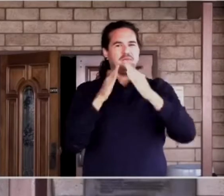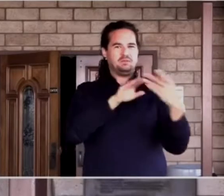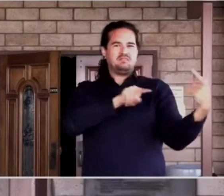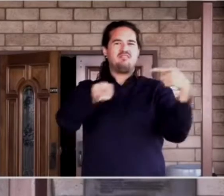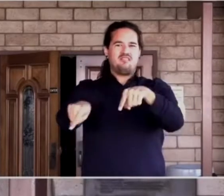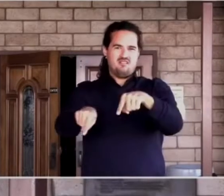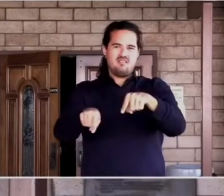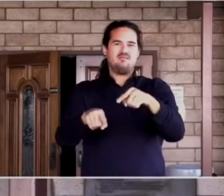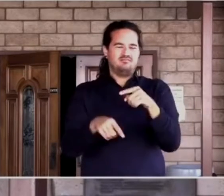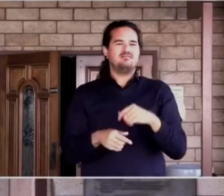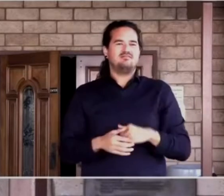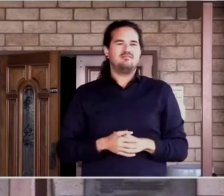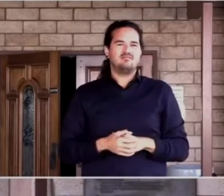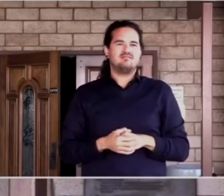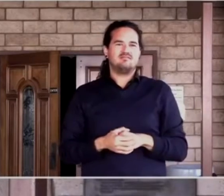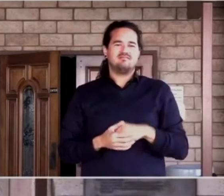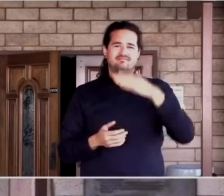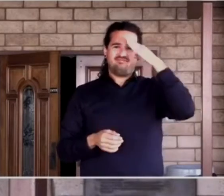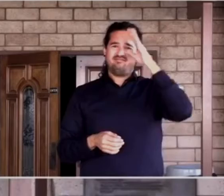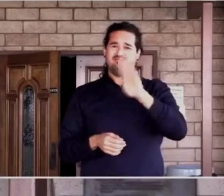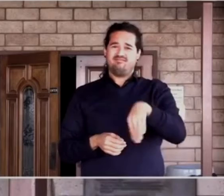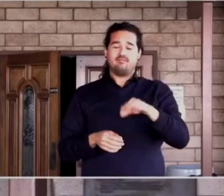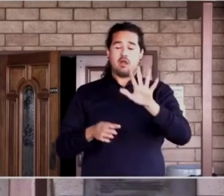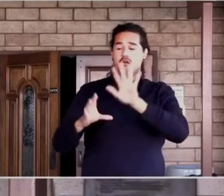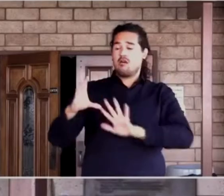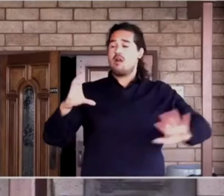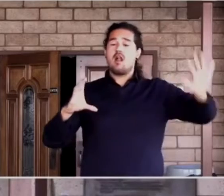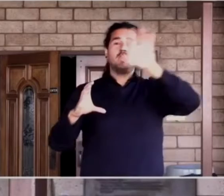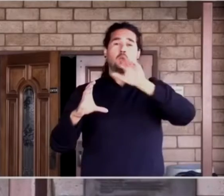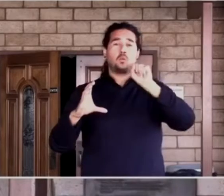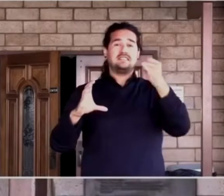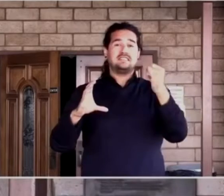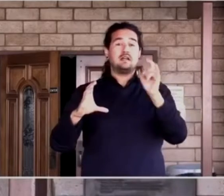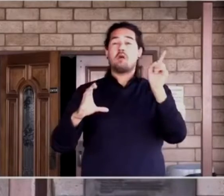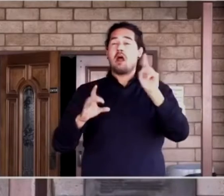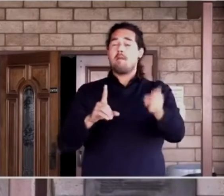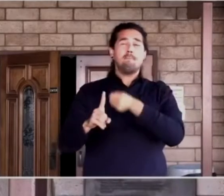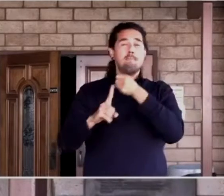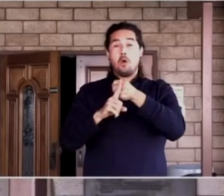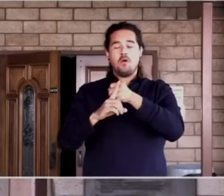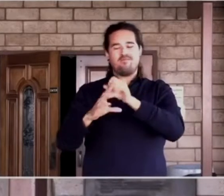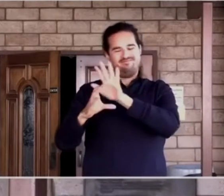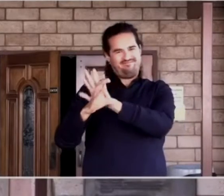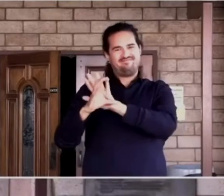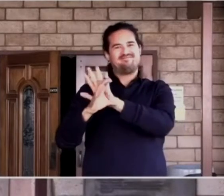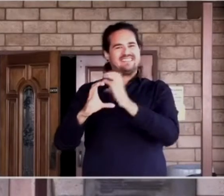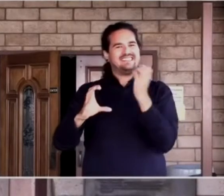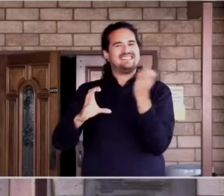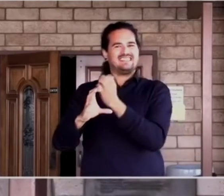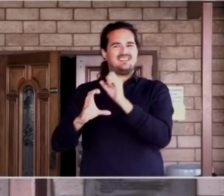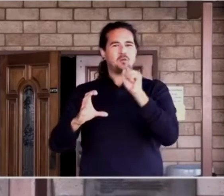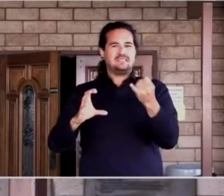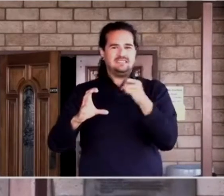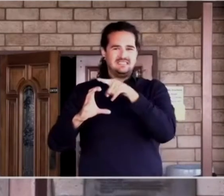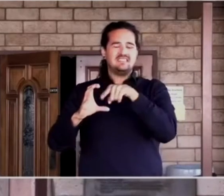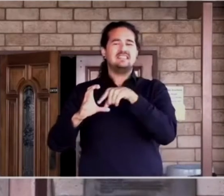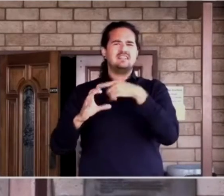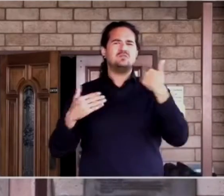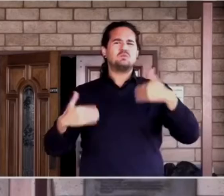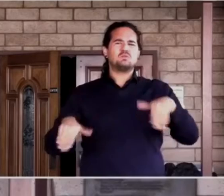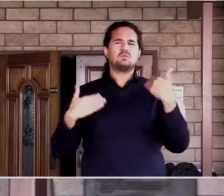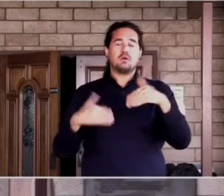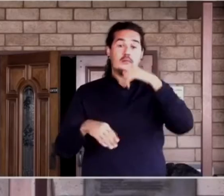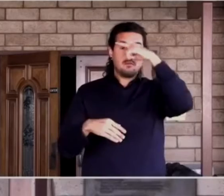by COVID-19. We also know that the African American, African ancestry community has experienced a disproportionate share